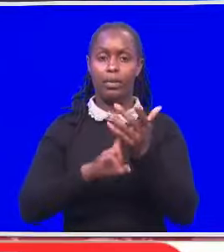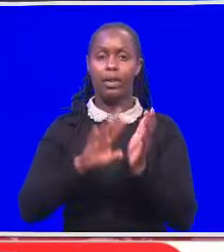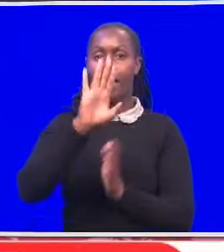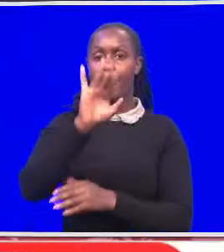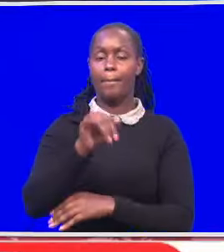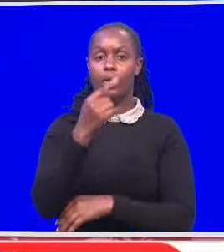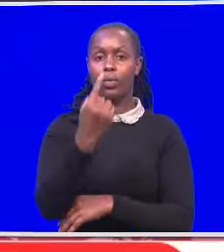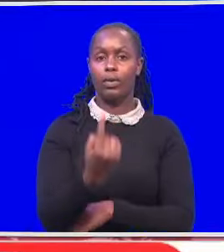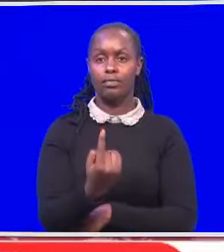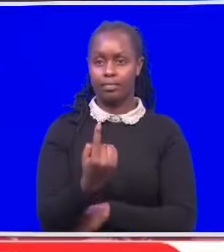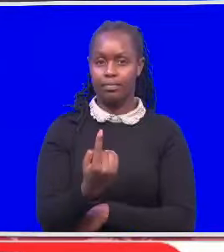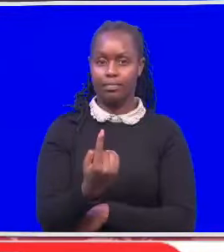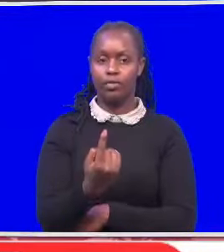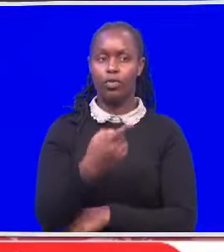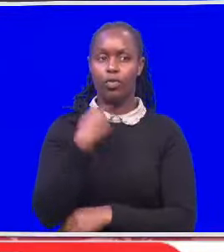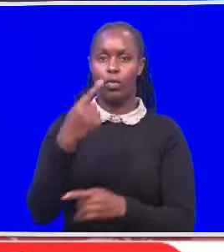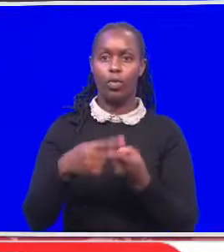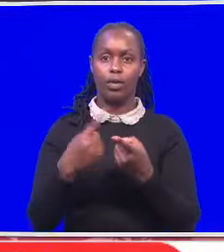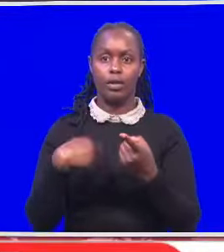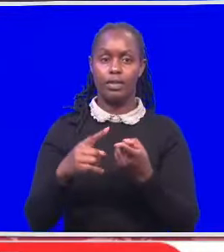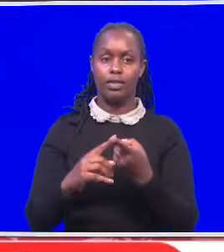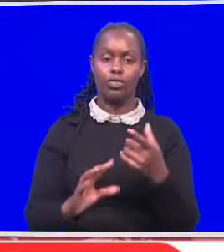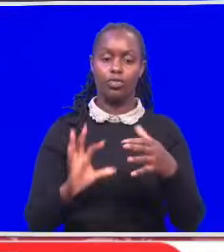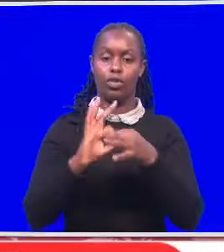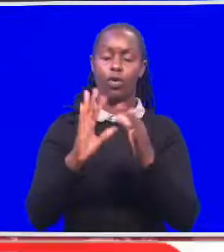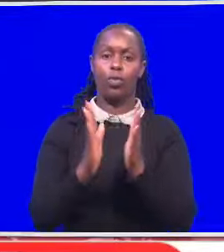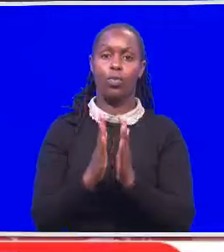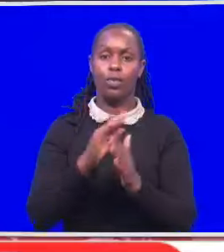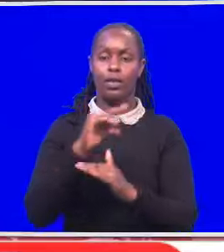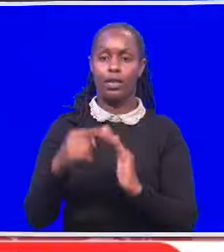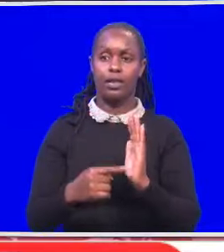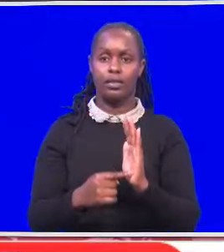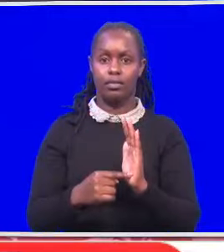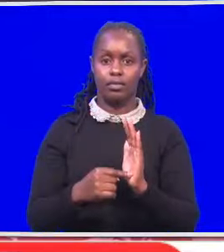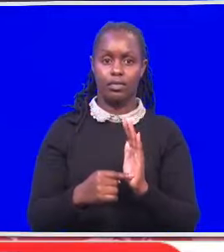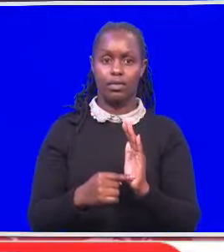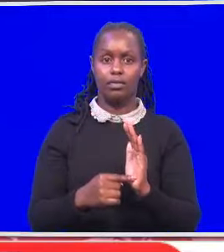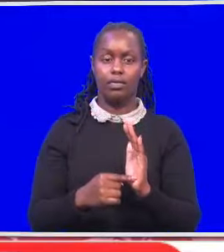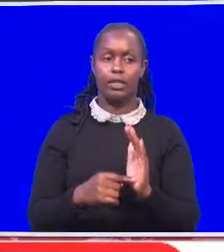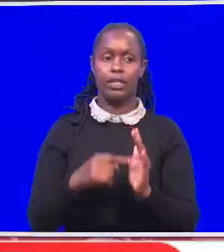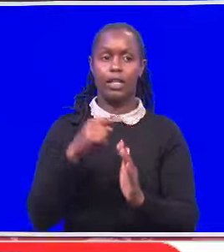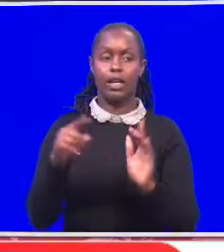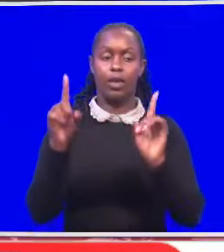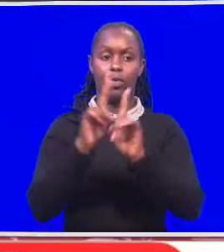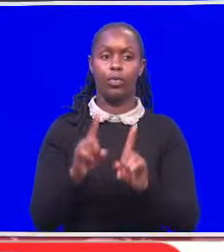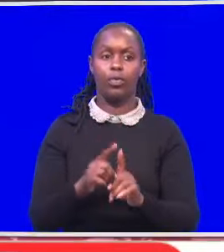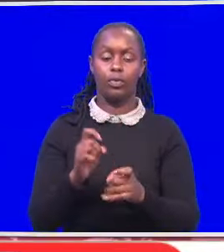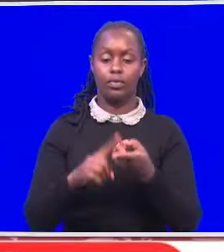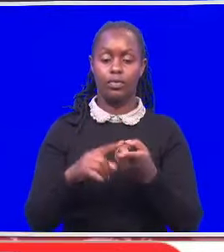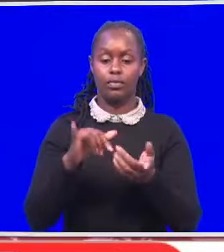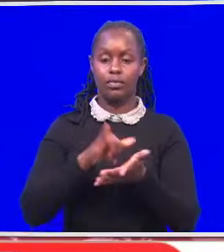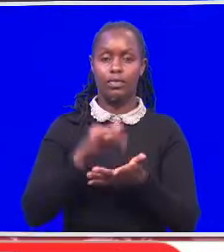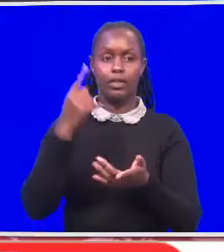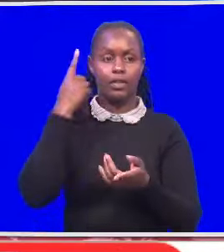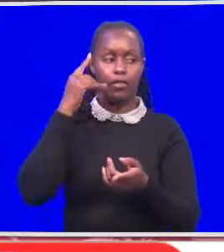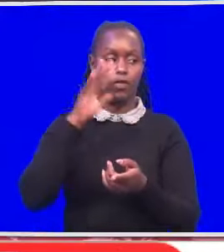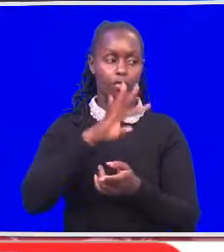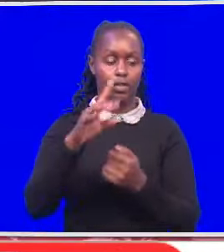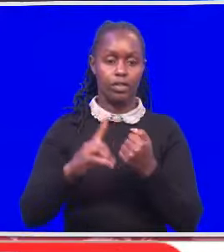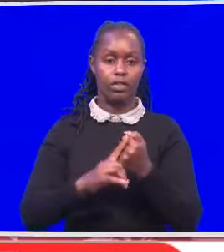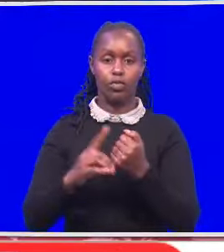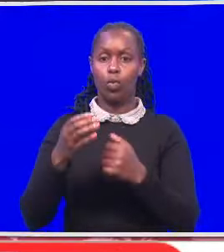Rahim Abadi, who is associated with the Elevon Logistics Limited. The seizure, of course, comprising 46